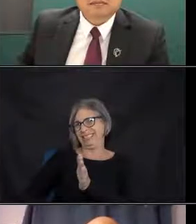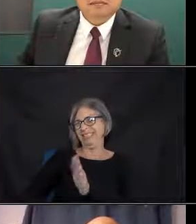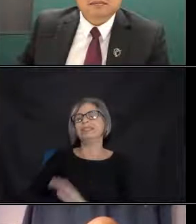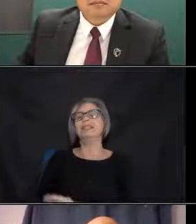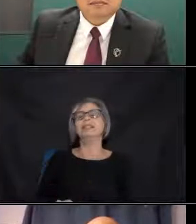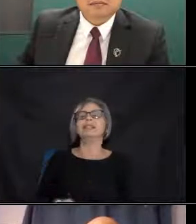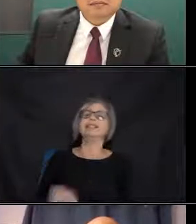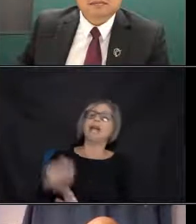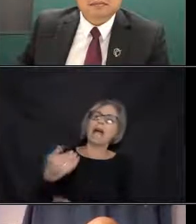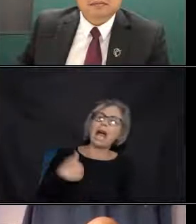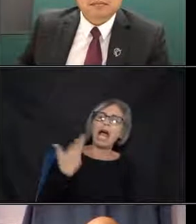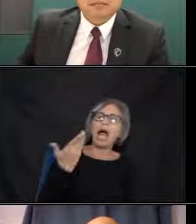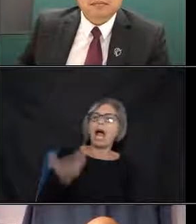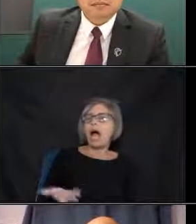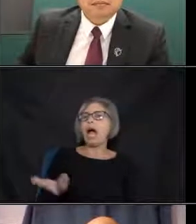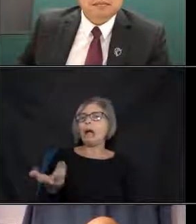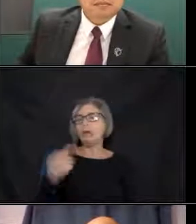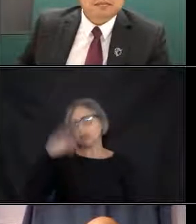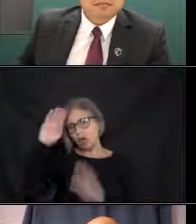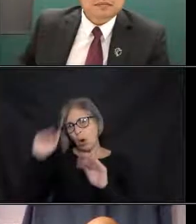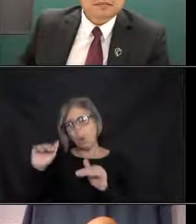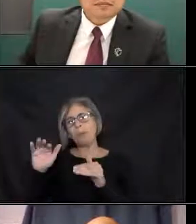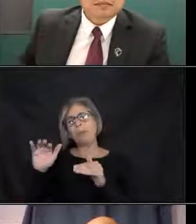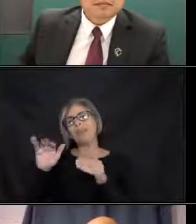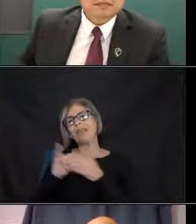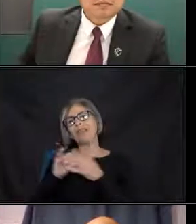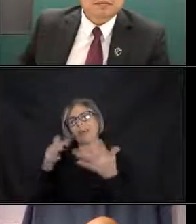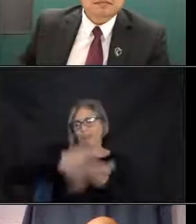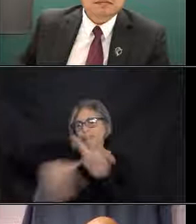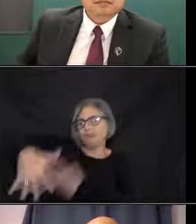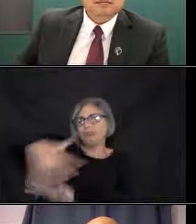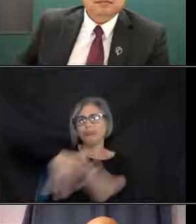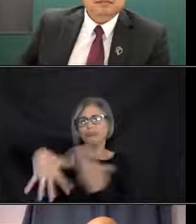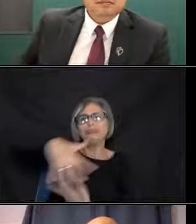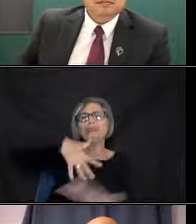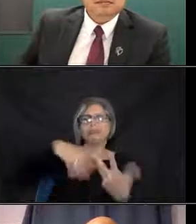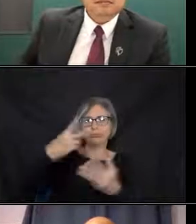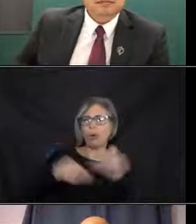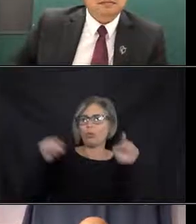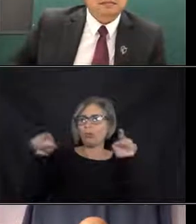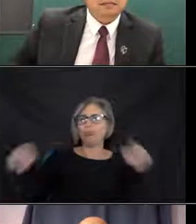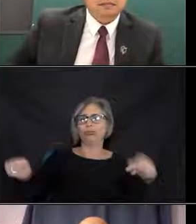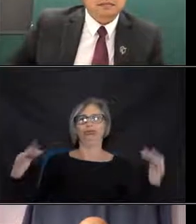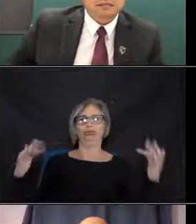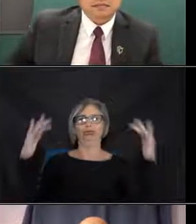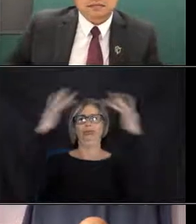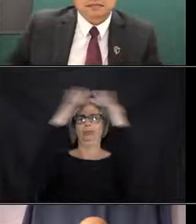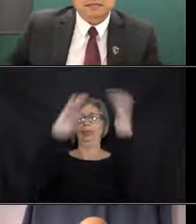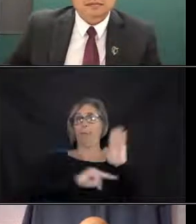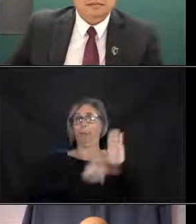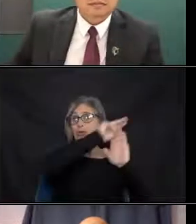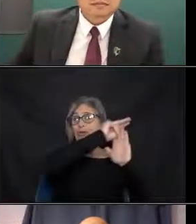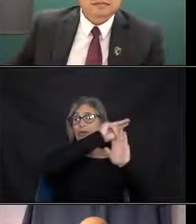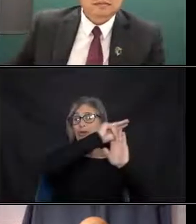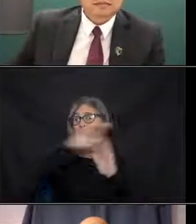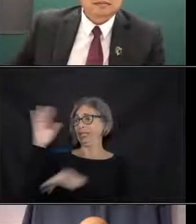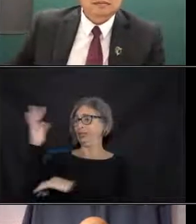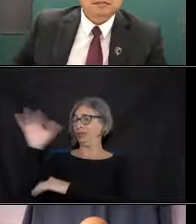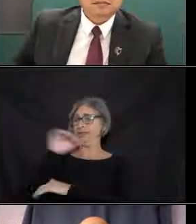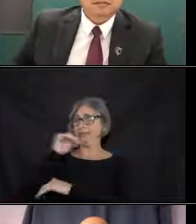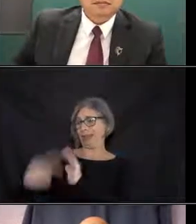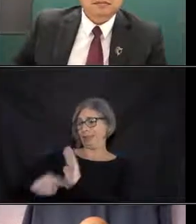where I was hoping that we have the good mixture of both tree canopies that are mature and trees that aren't